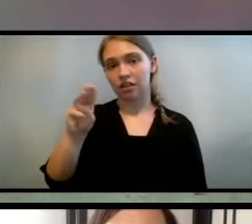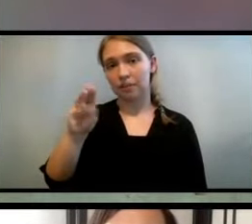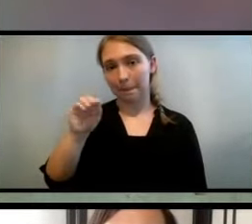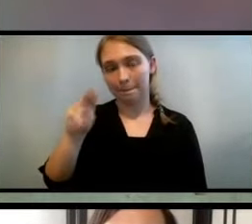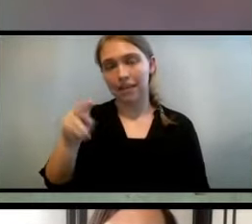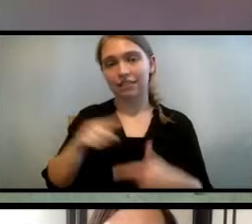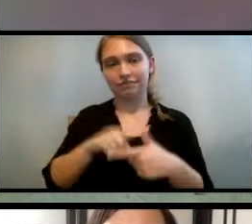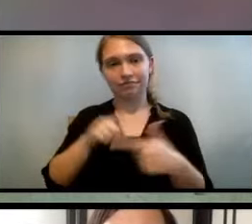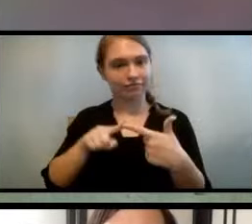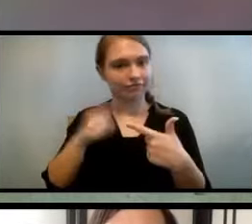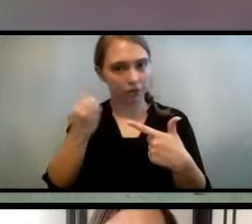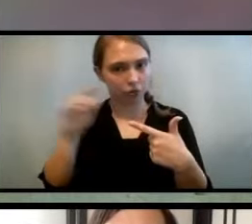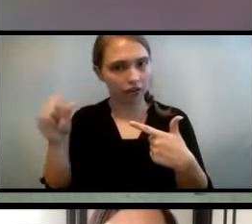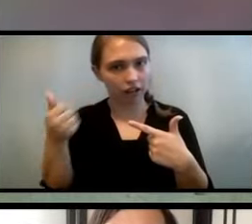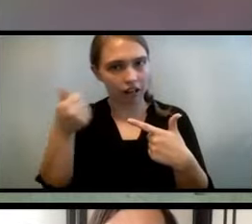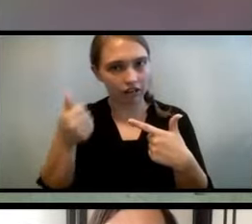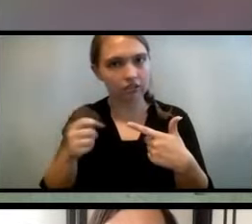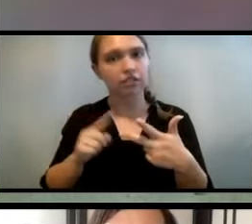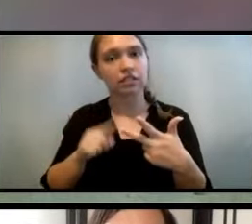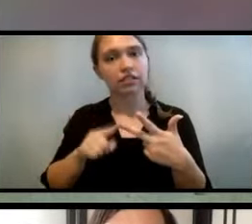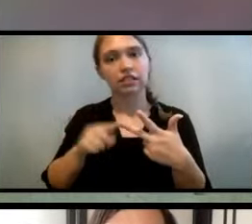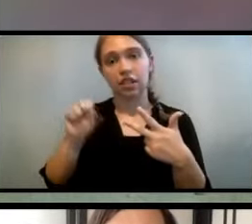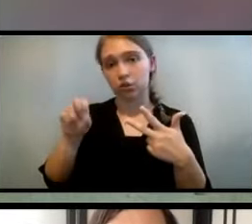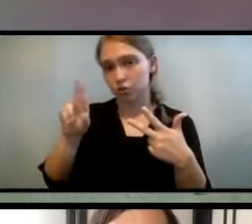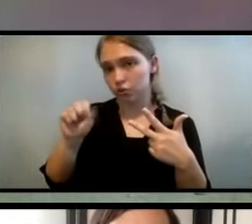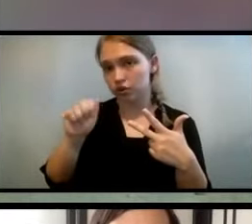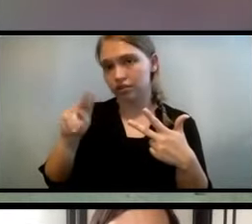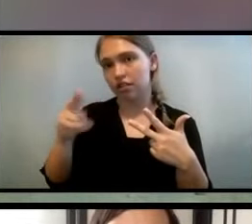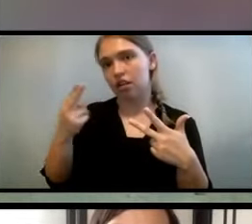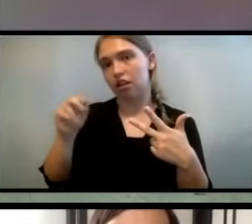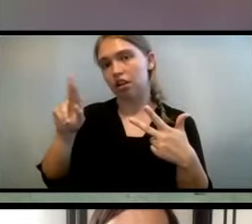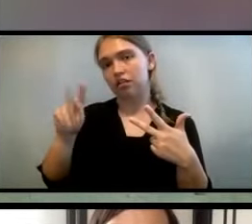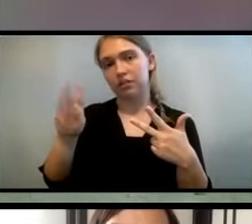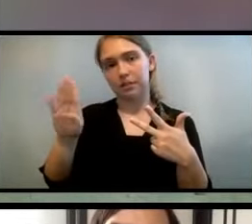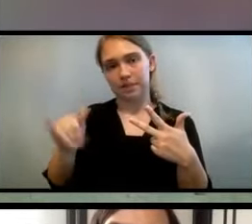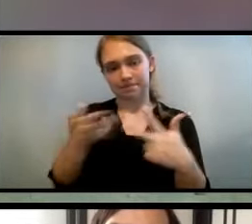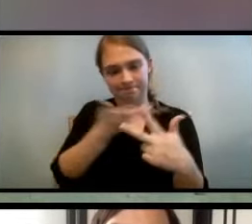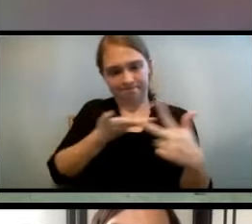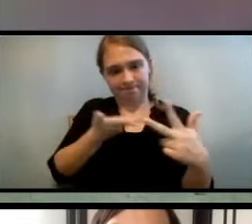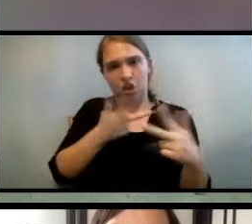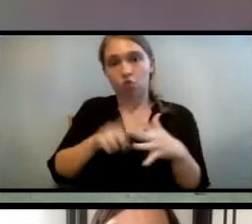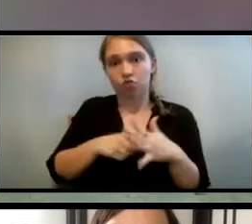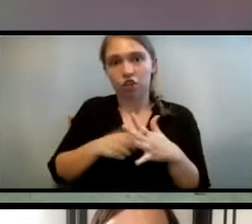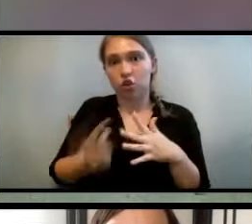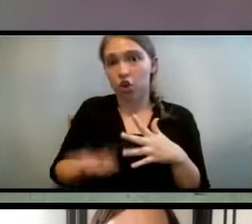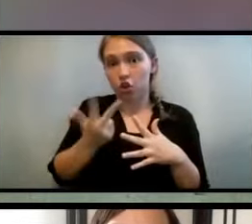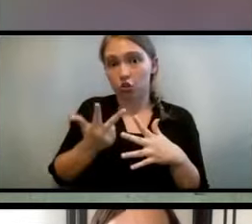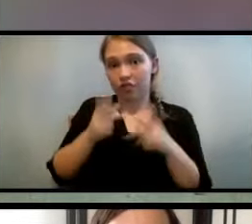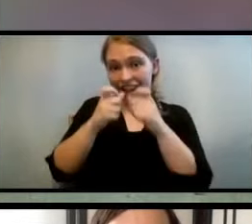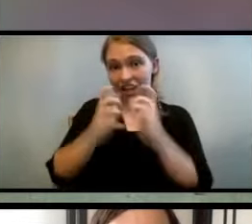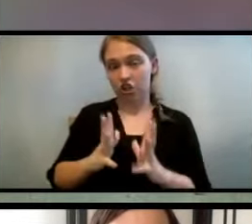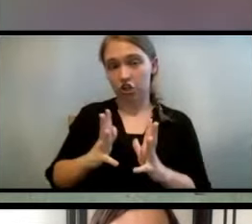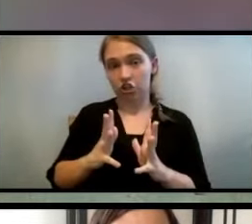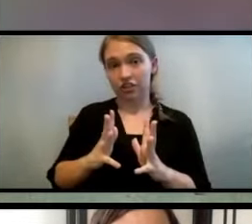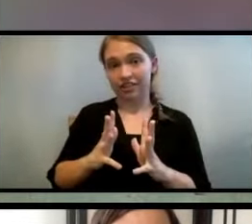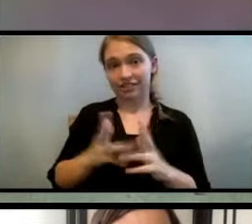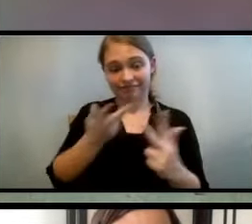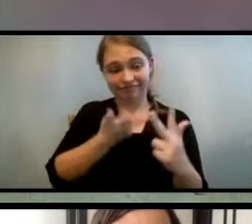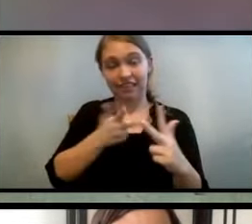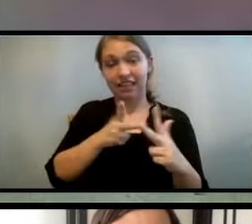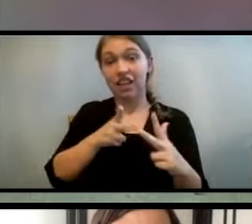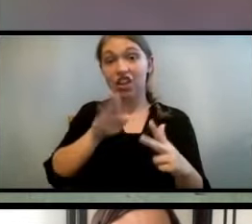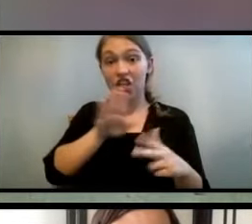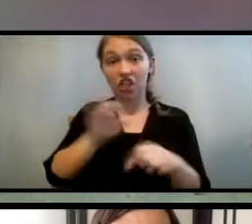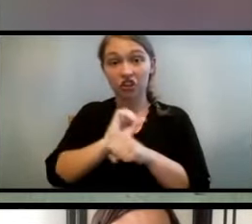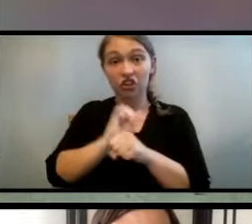Gropey, who were the original three editors that all left their jobs and then replaced themselves